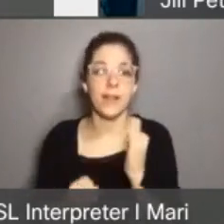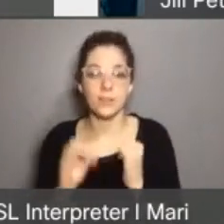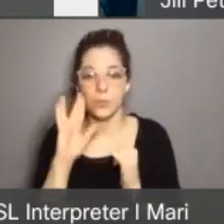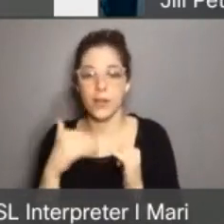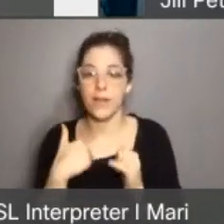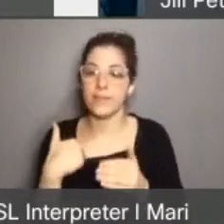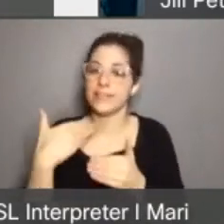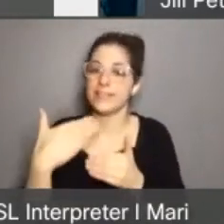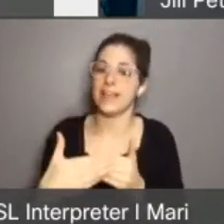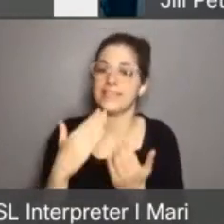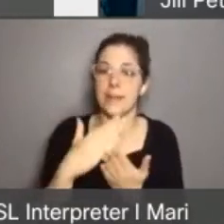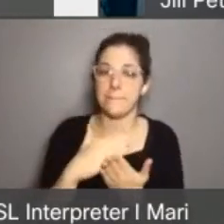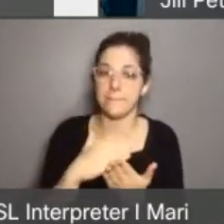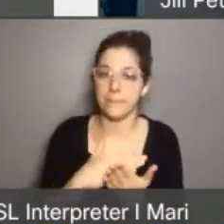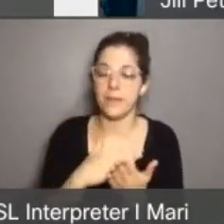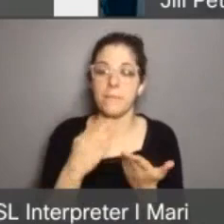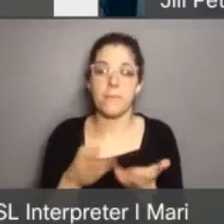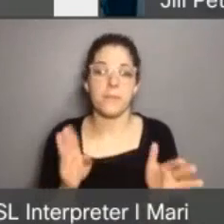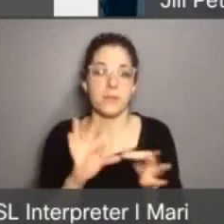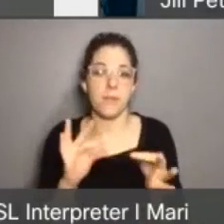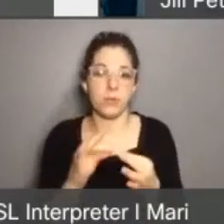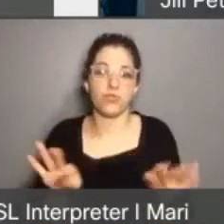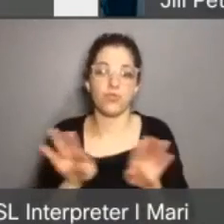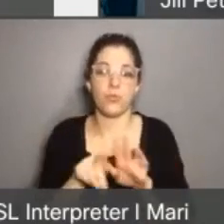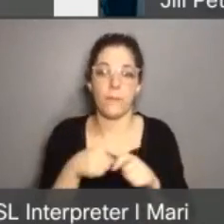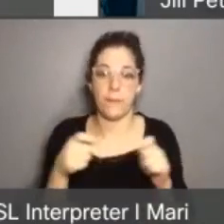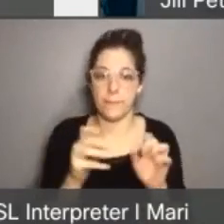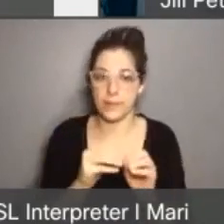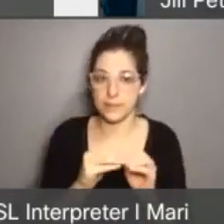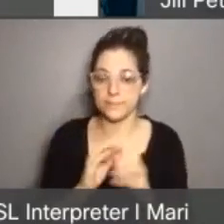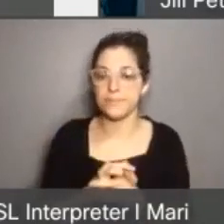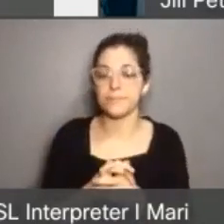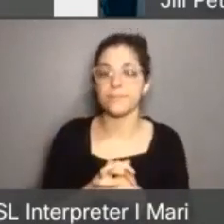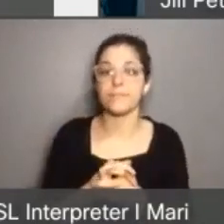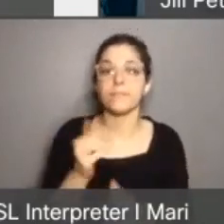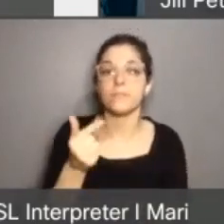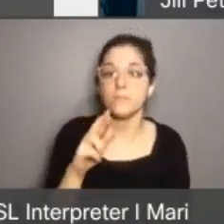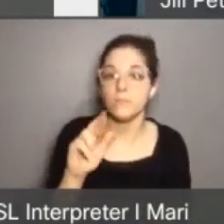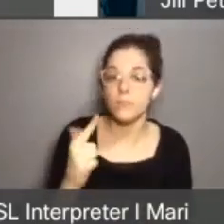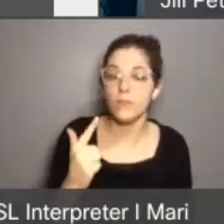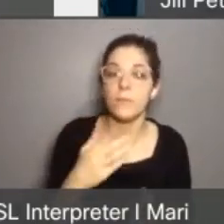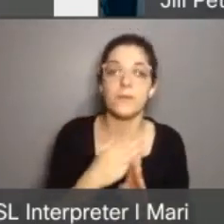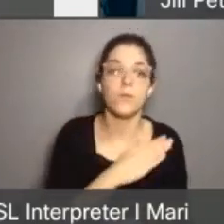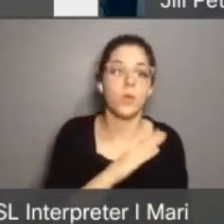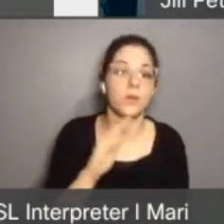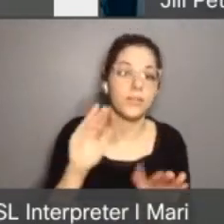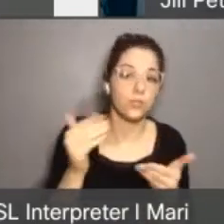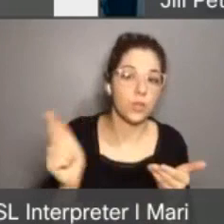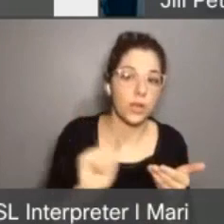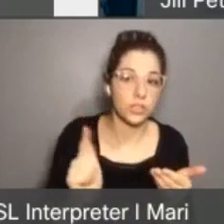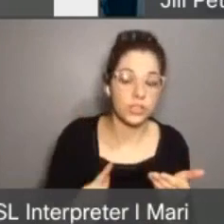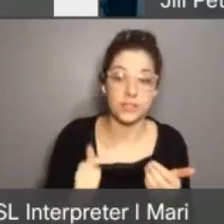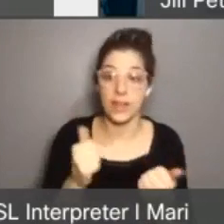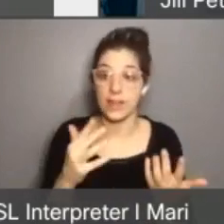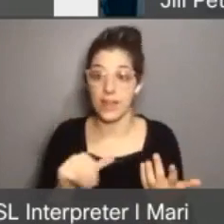next steps and public comment to wrap up our meeting. So Greg, before we go around to do introductions, anything else